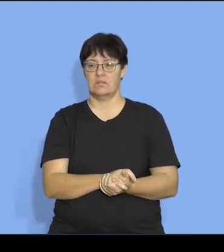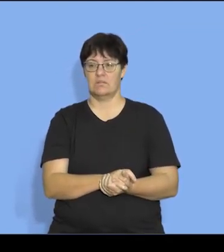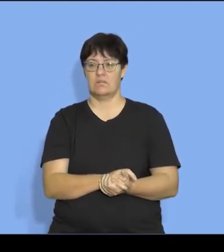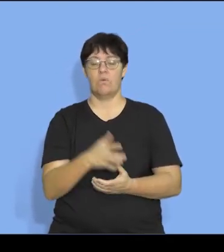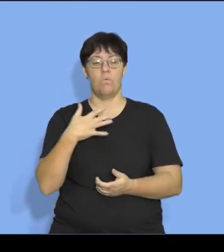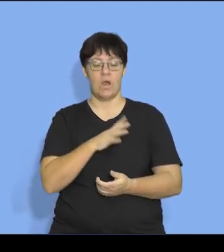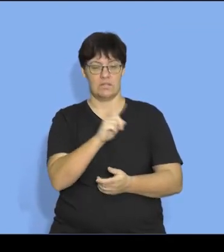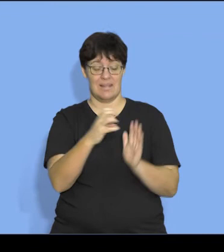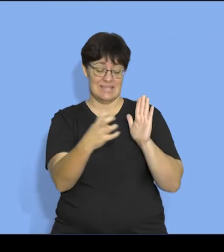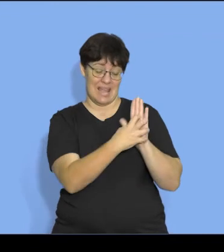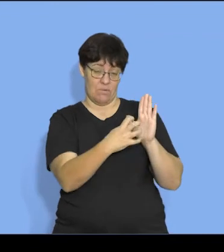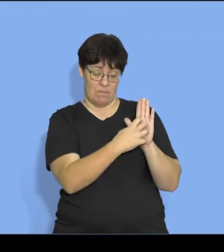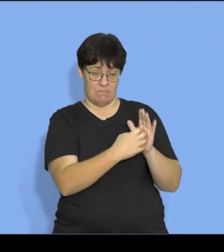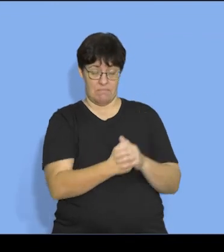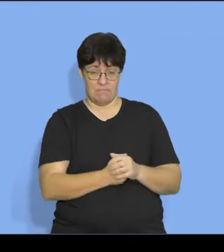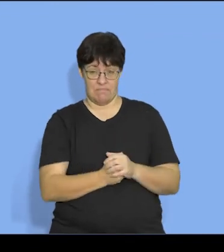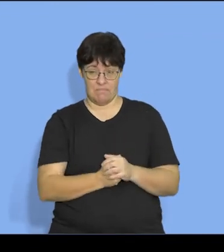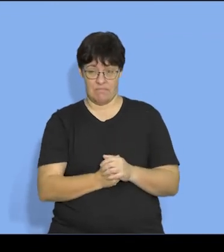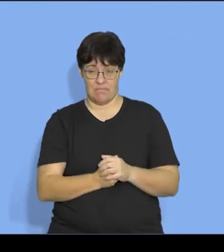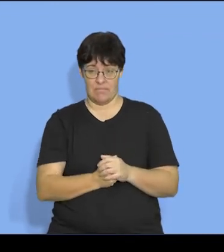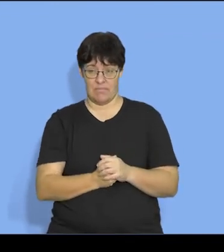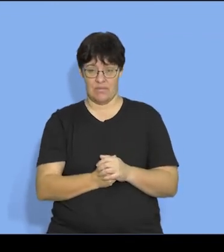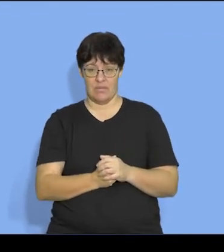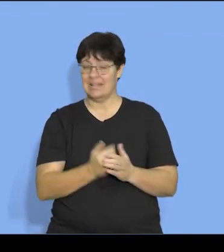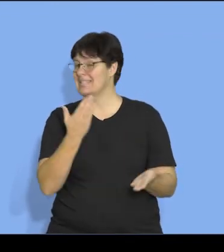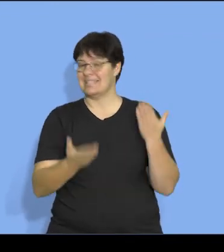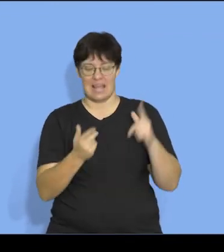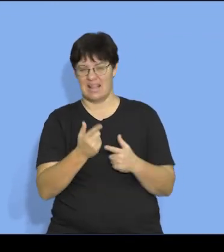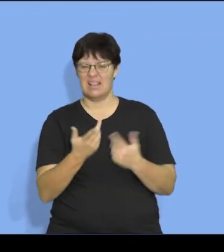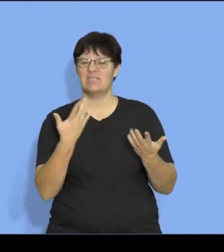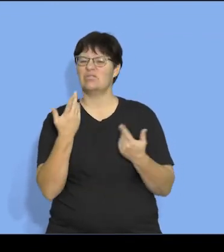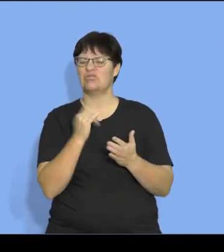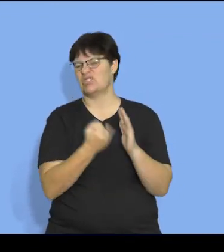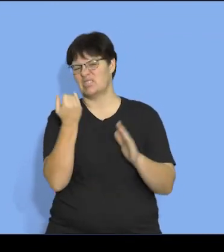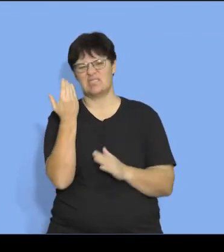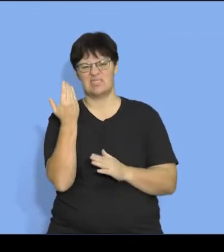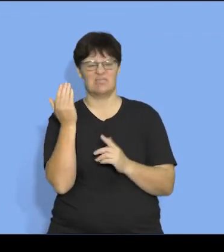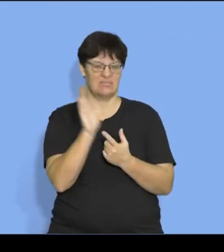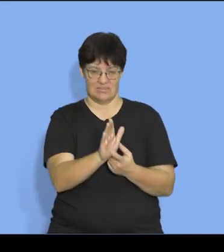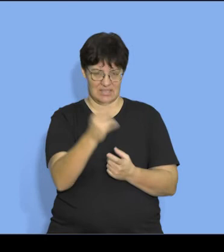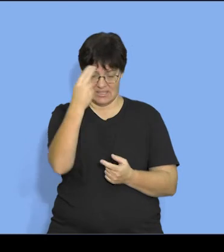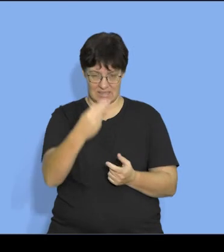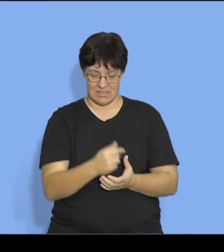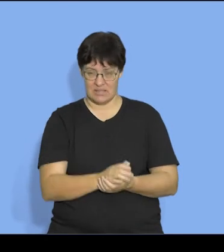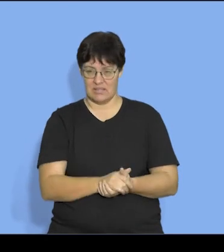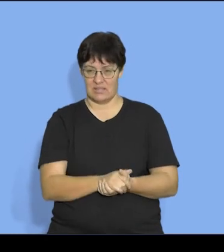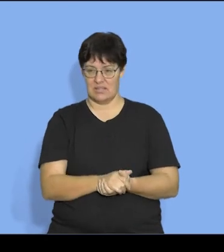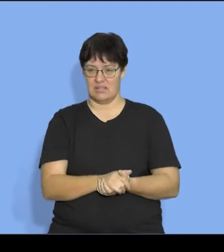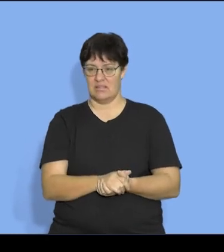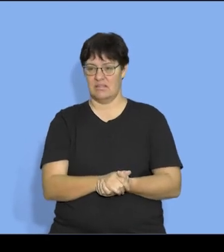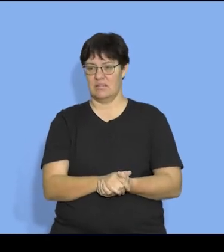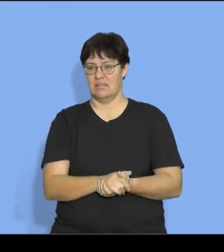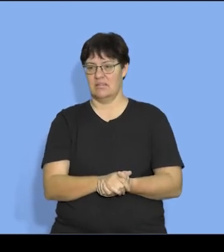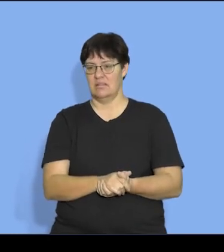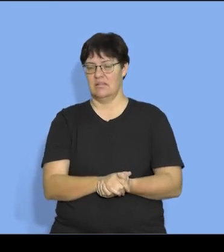We want it as a diagram. So this is not to scale. This is just a sketch diagram. So the bird